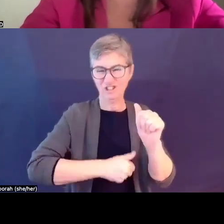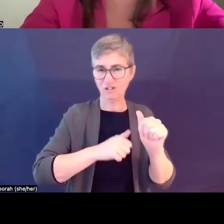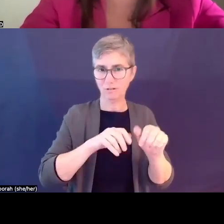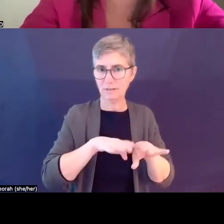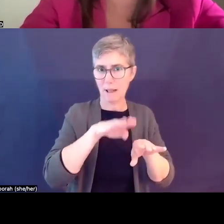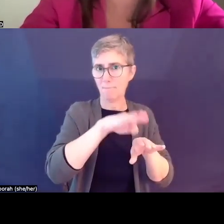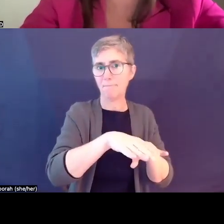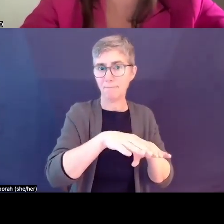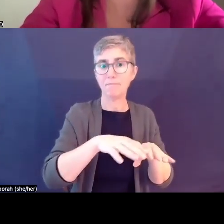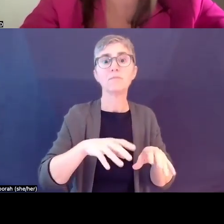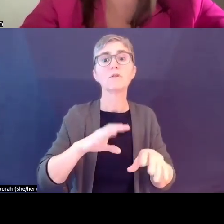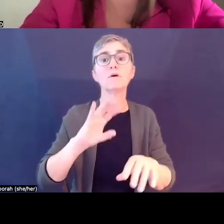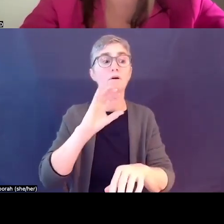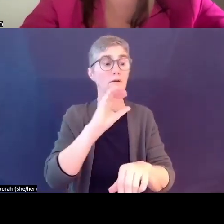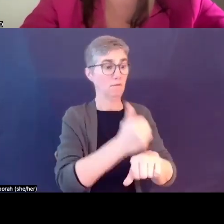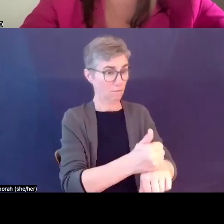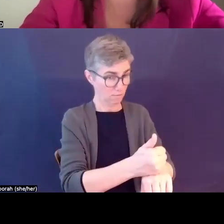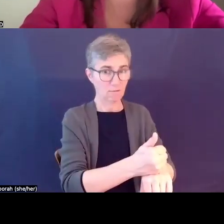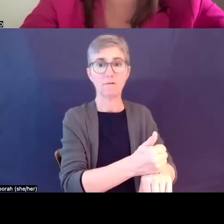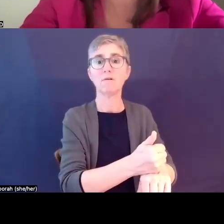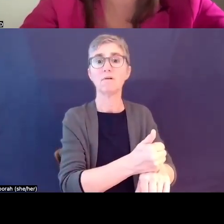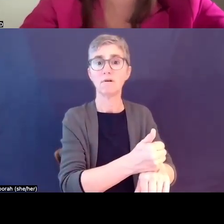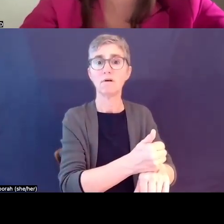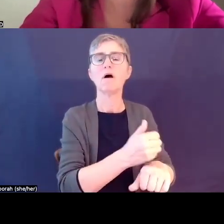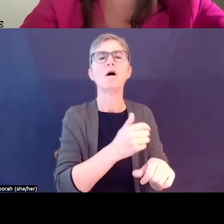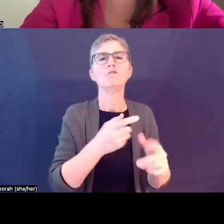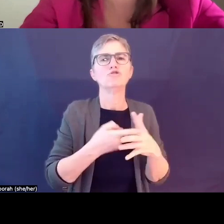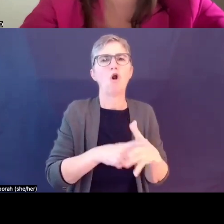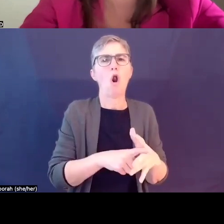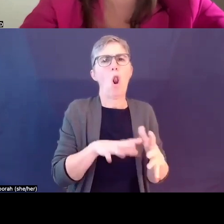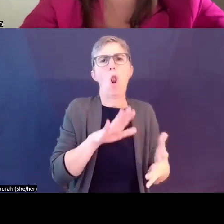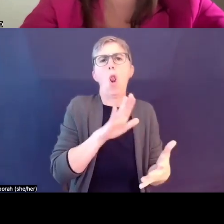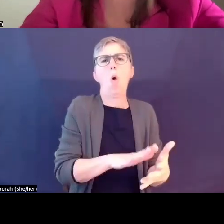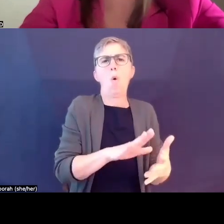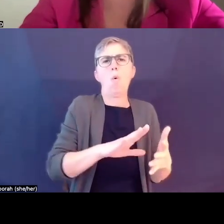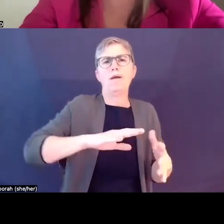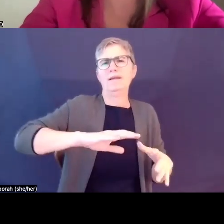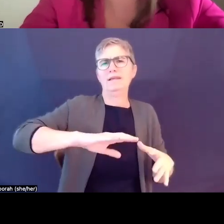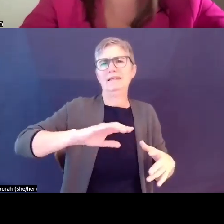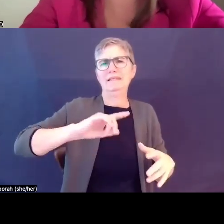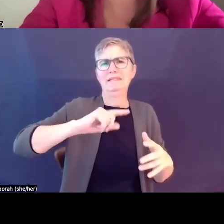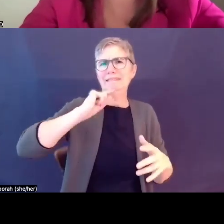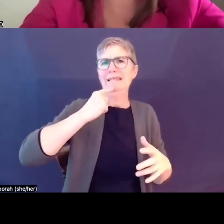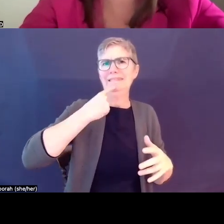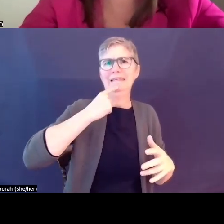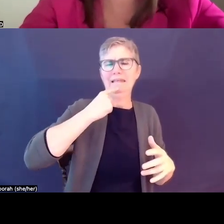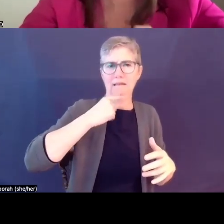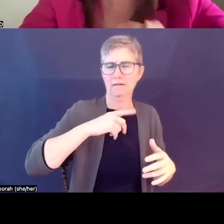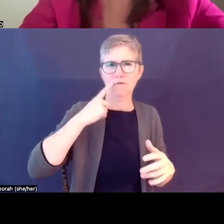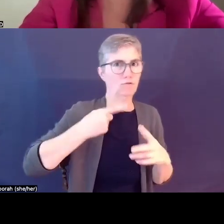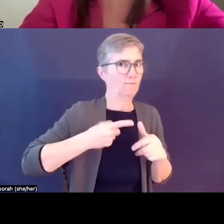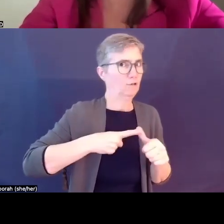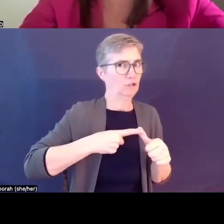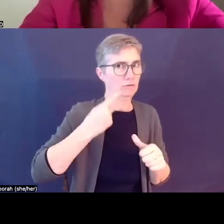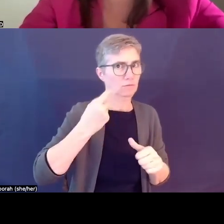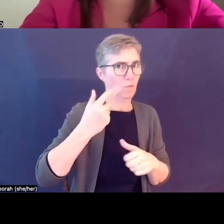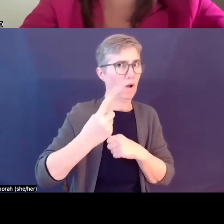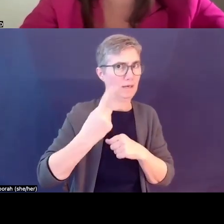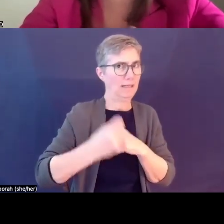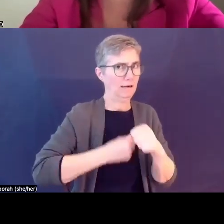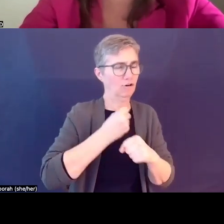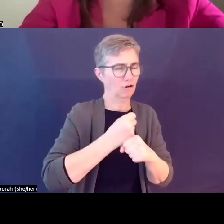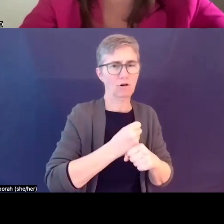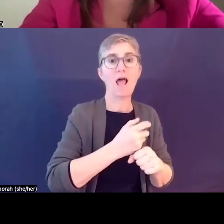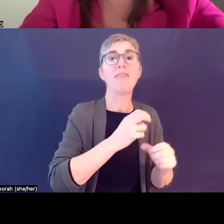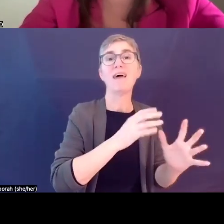step, sites enter a low-intensity support phase, which I'll talk more about in a moment, for an initial 12 months. If sites achieve high